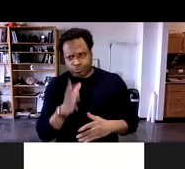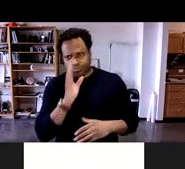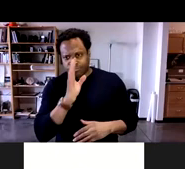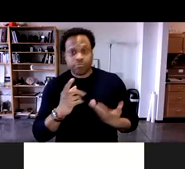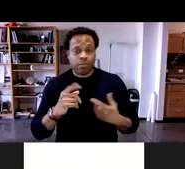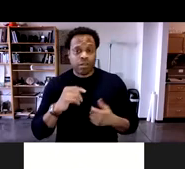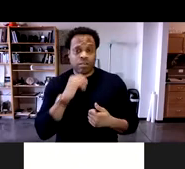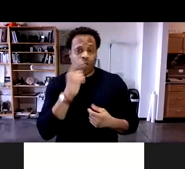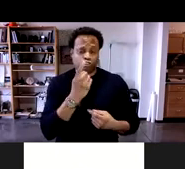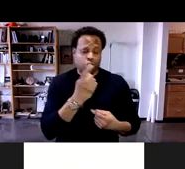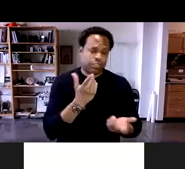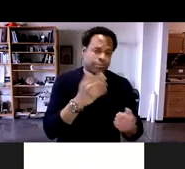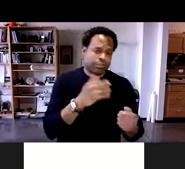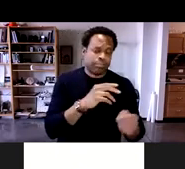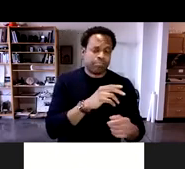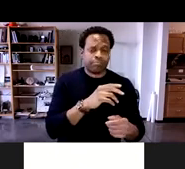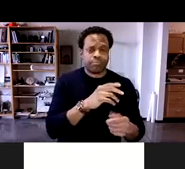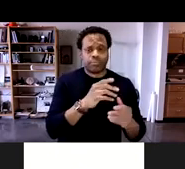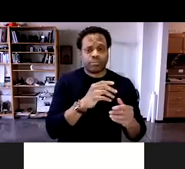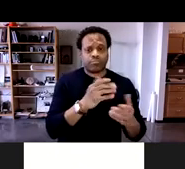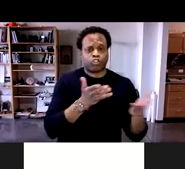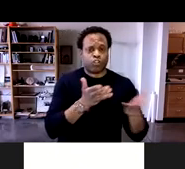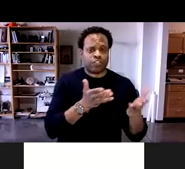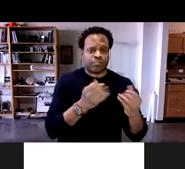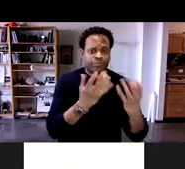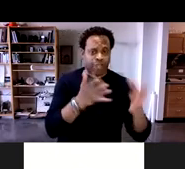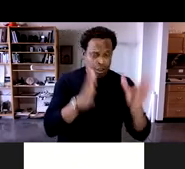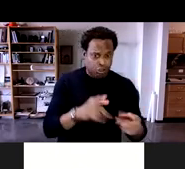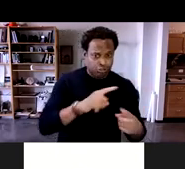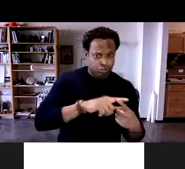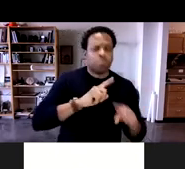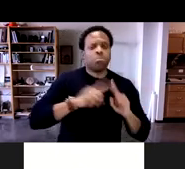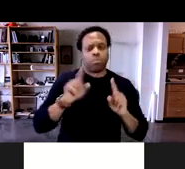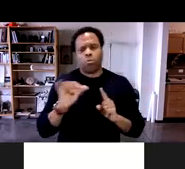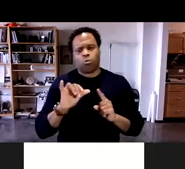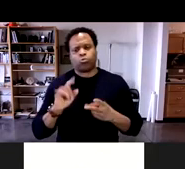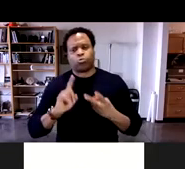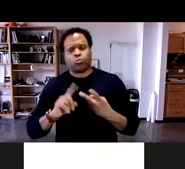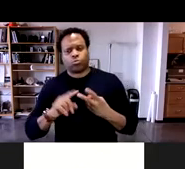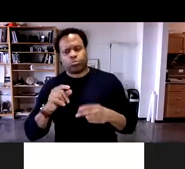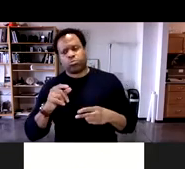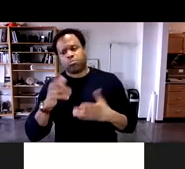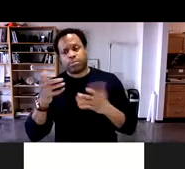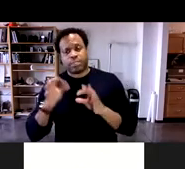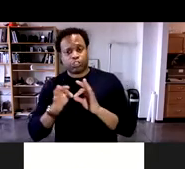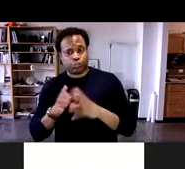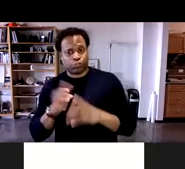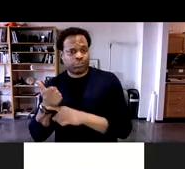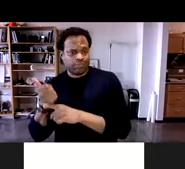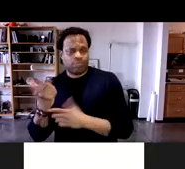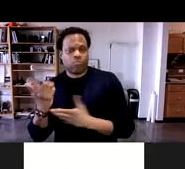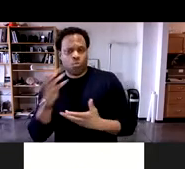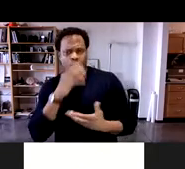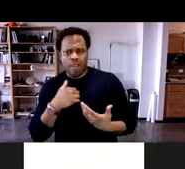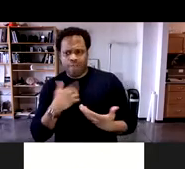when you have in-person interpreters that are, you know, direct face-to-face providing services.